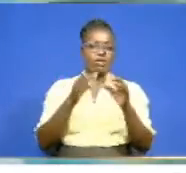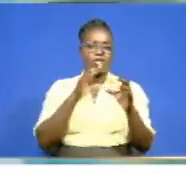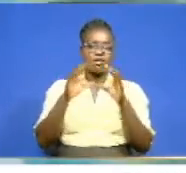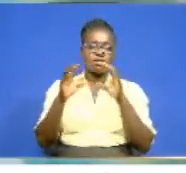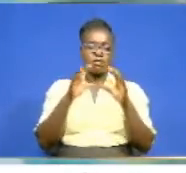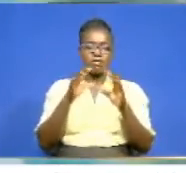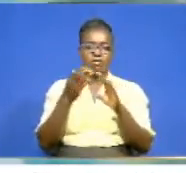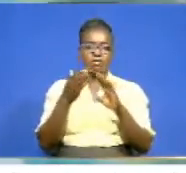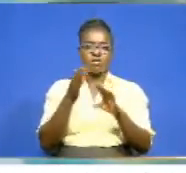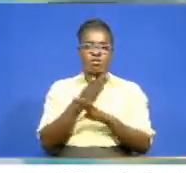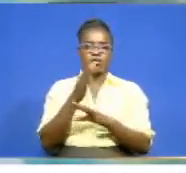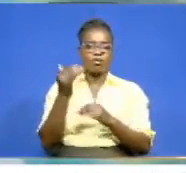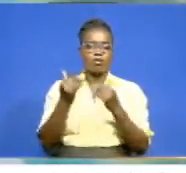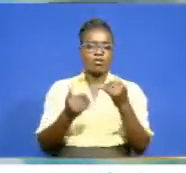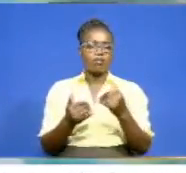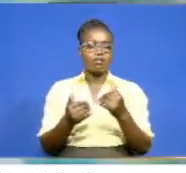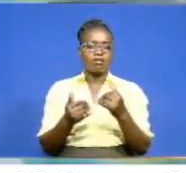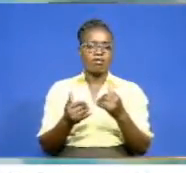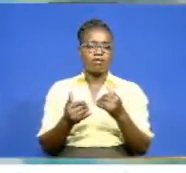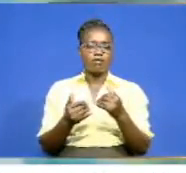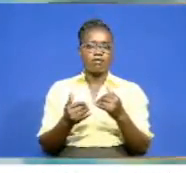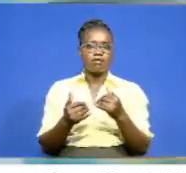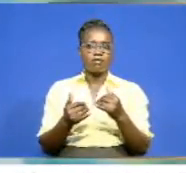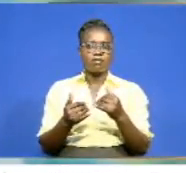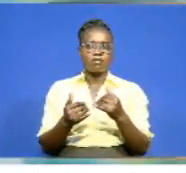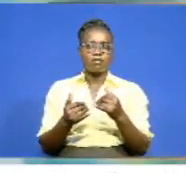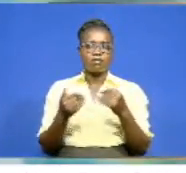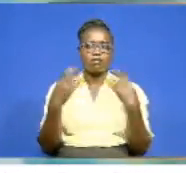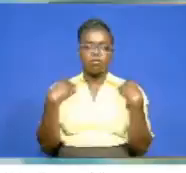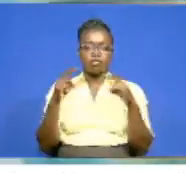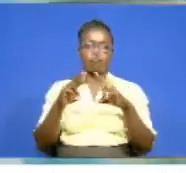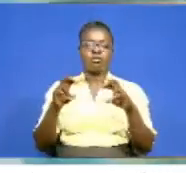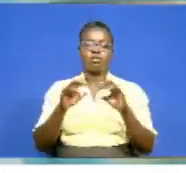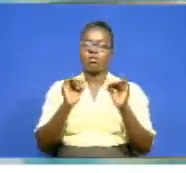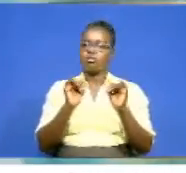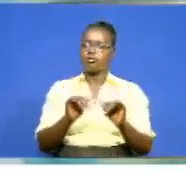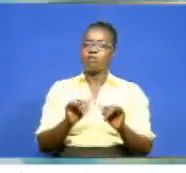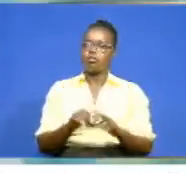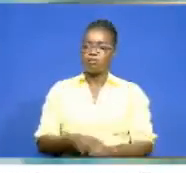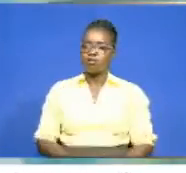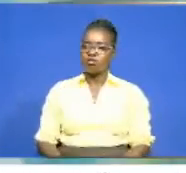before we wind up today's edition of Sports Check. See you shortly.